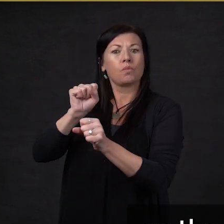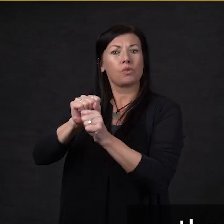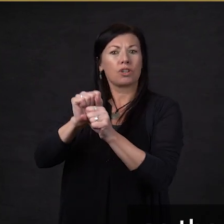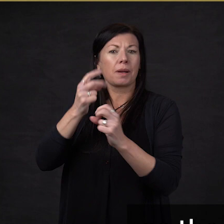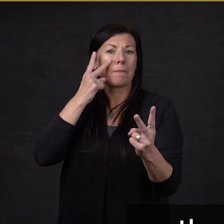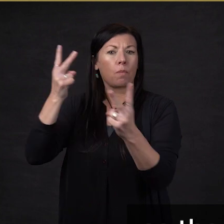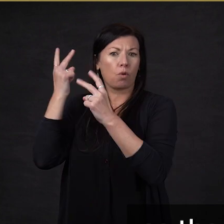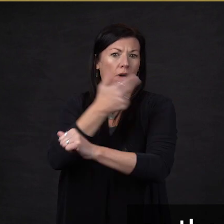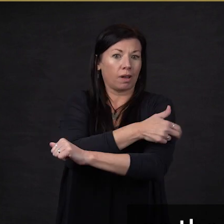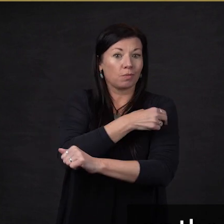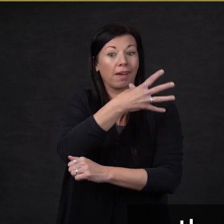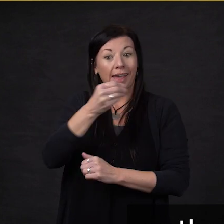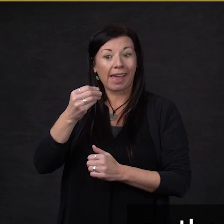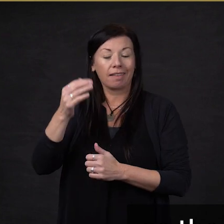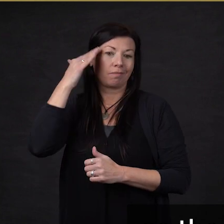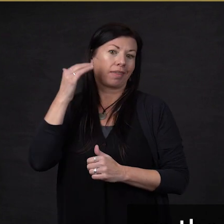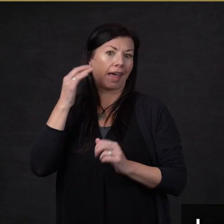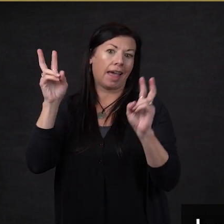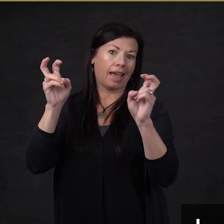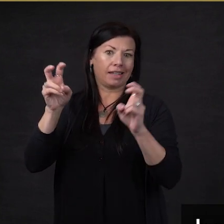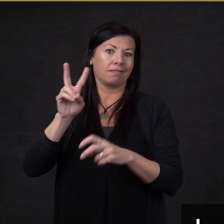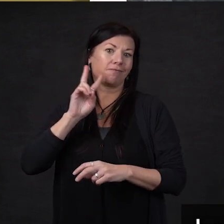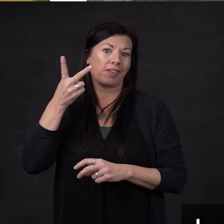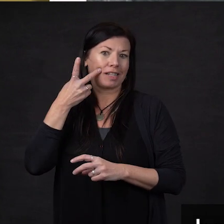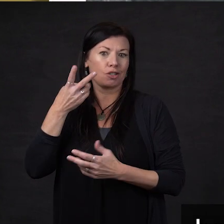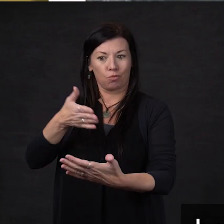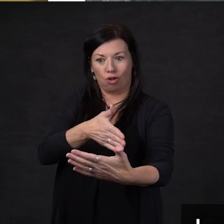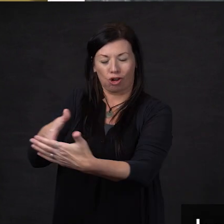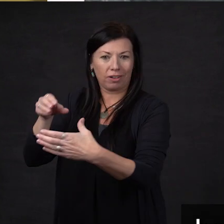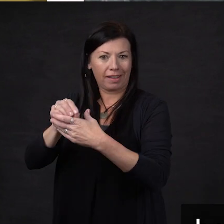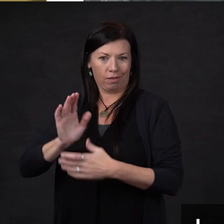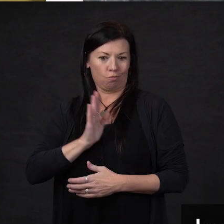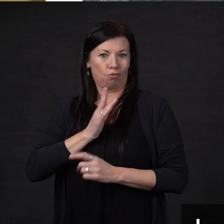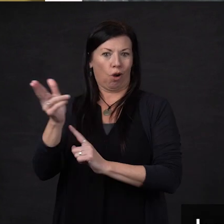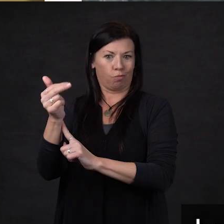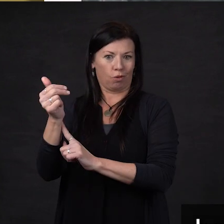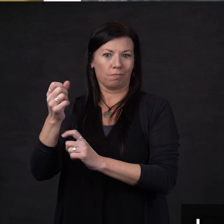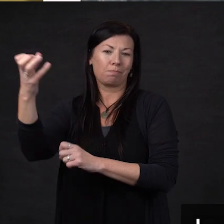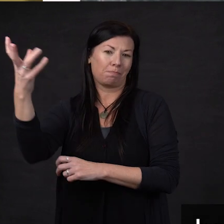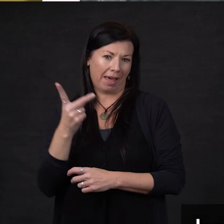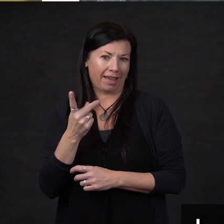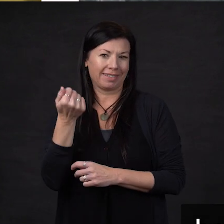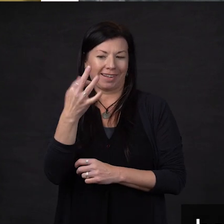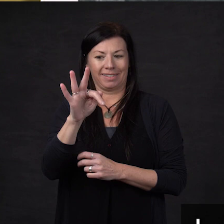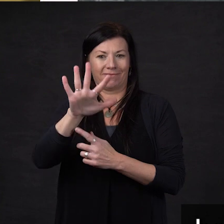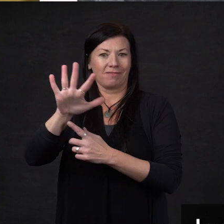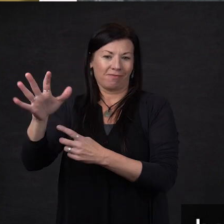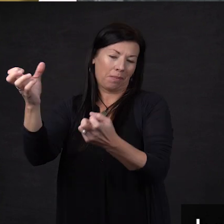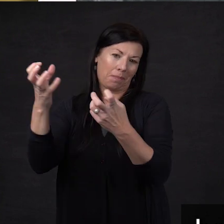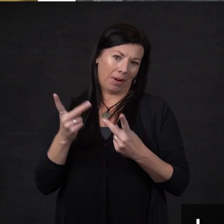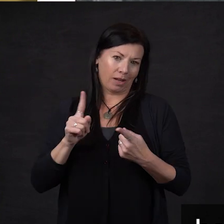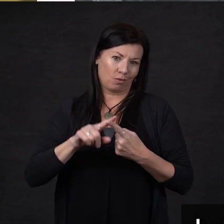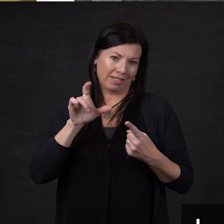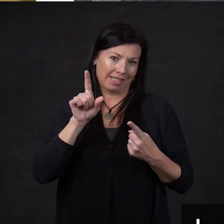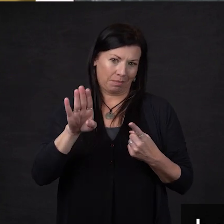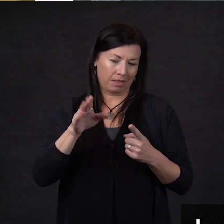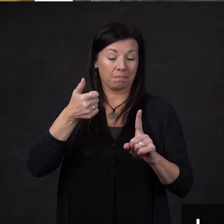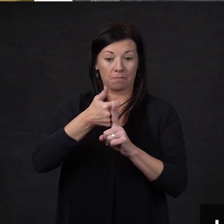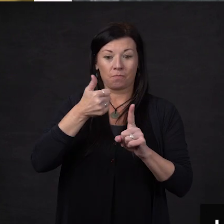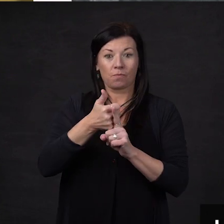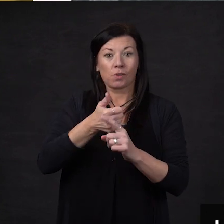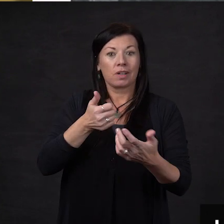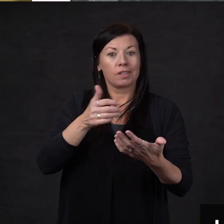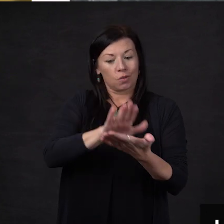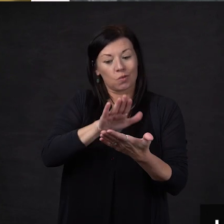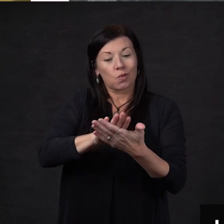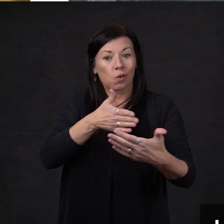Hospital and as the head vegetable cook at the Broadmoor before returning to CSDB in 1955. Photo of Herman and other CSDB kitchen